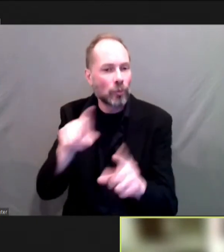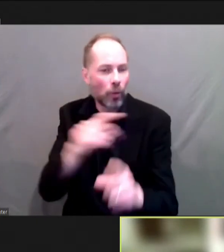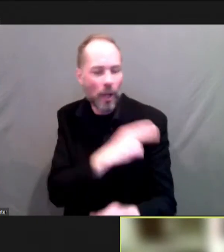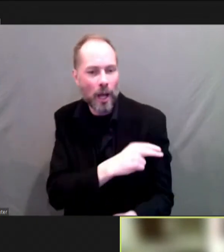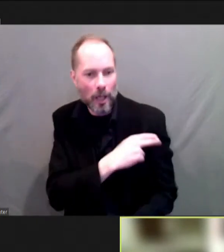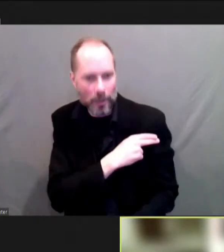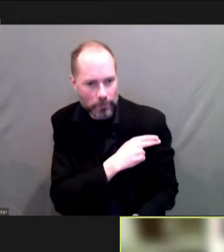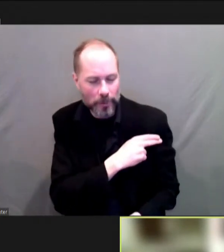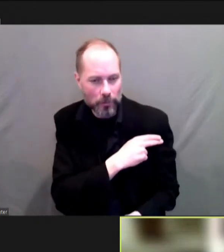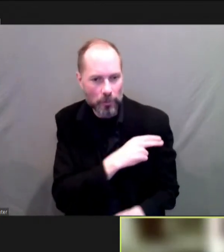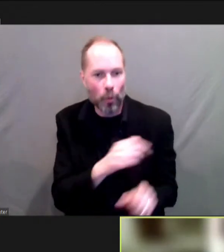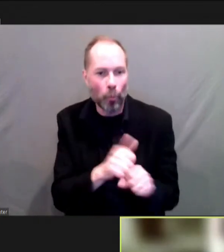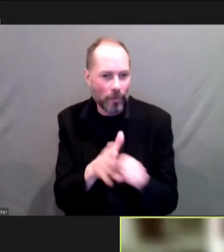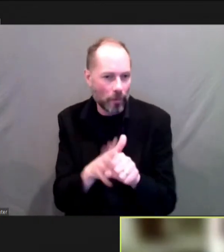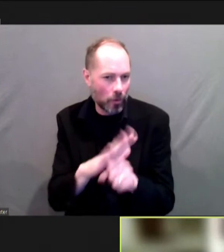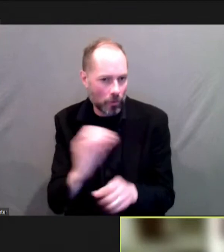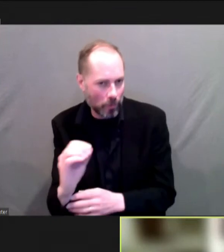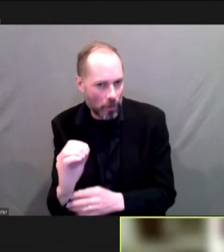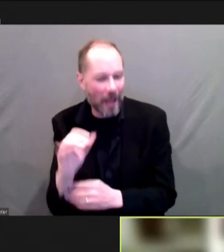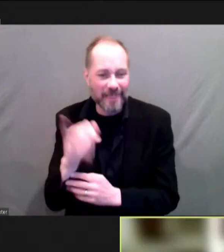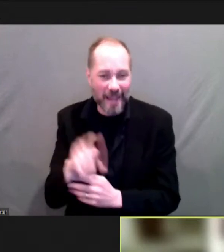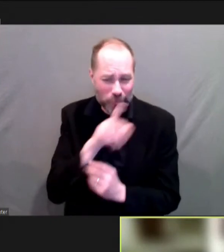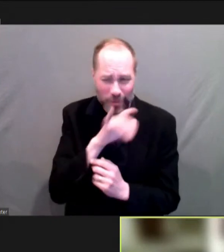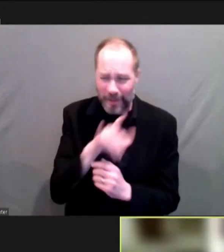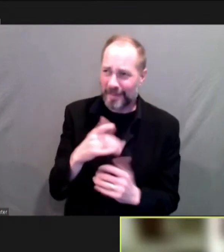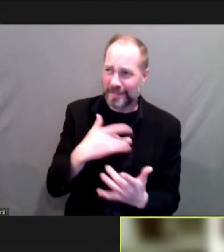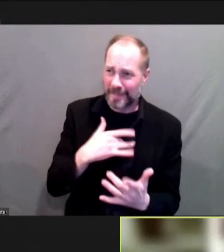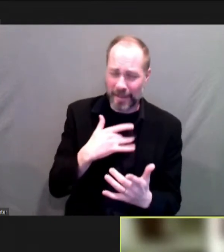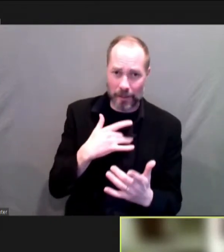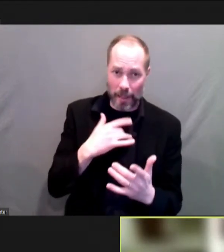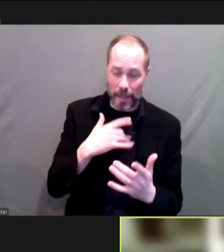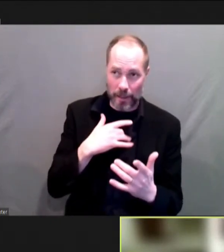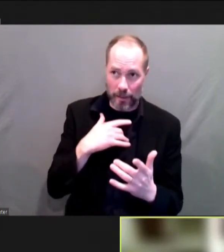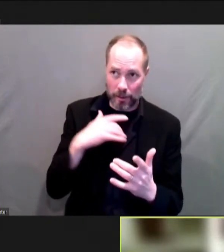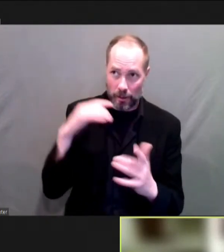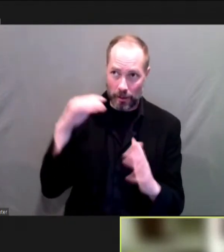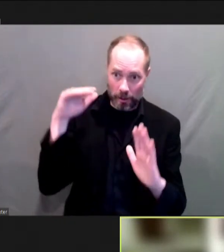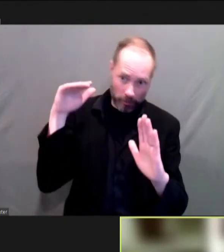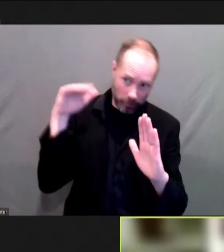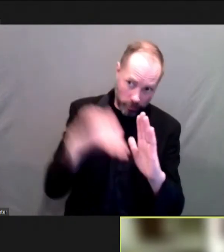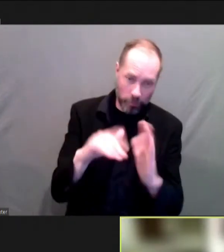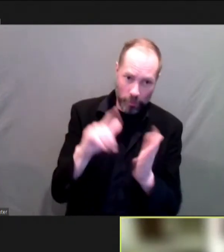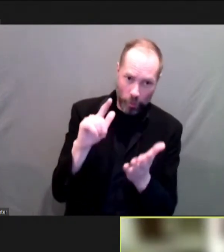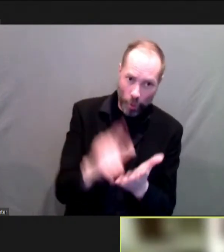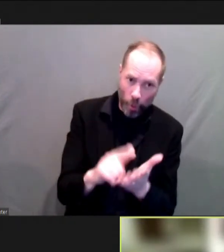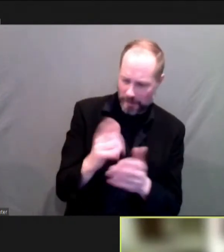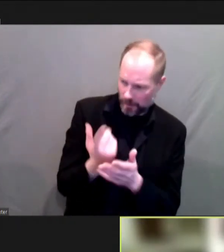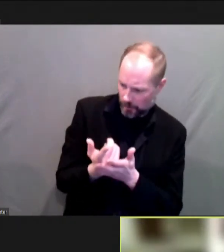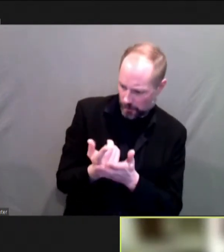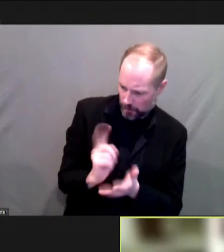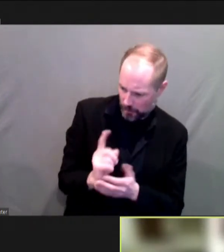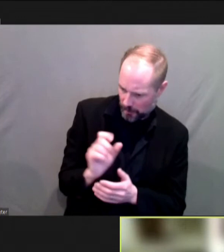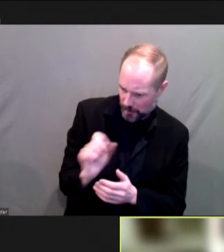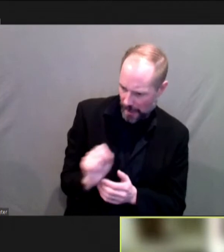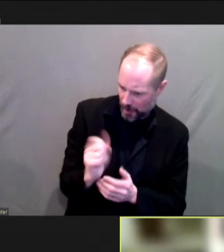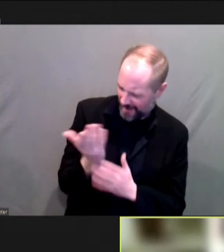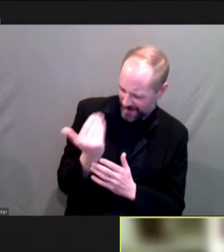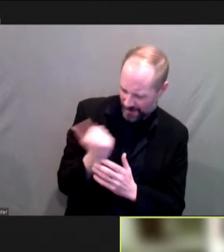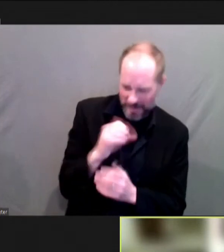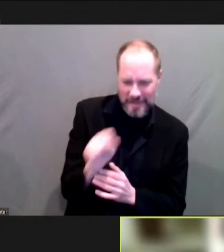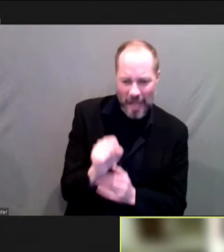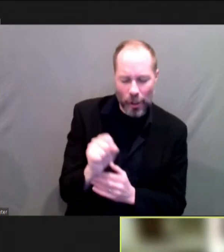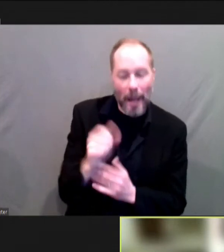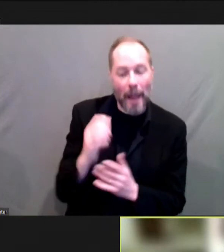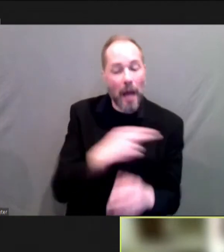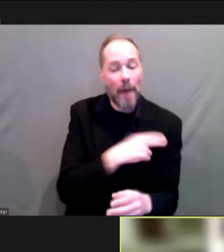seemed to hit the bottom around this past Saturday. Our hospitalizations have started to increase.